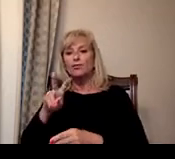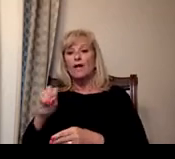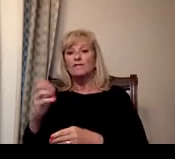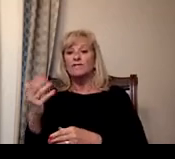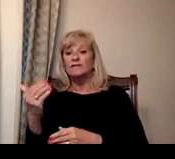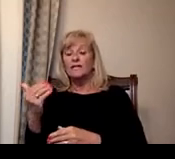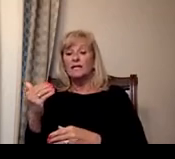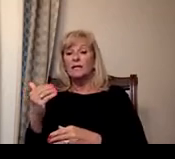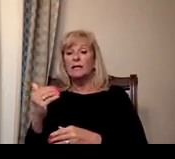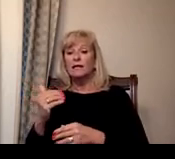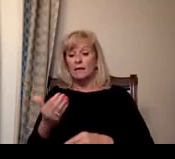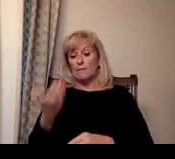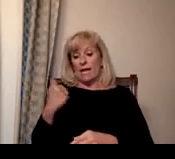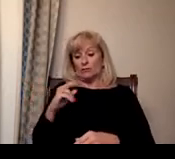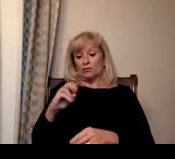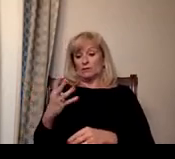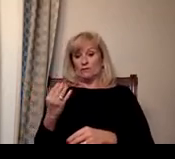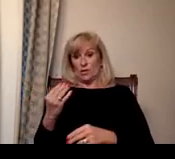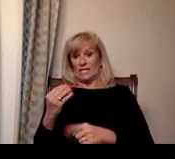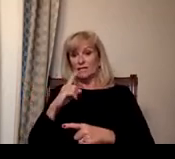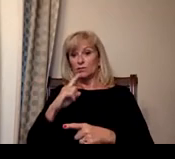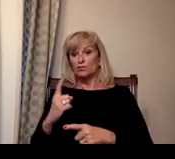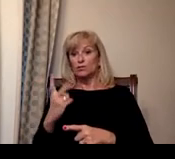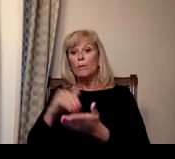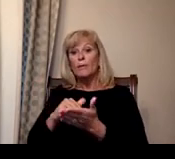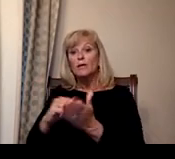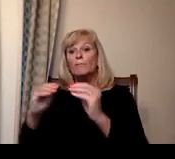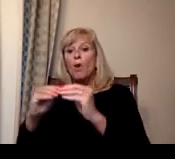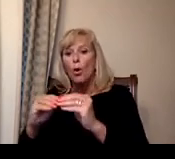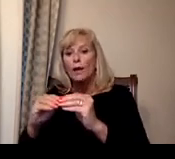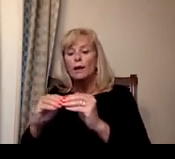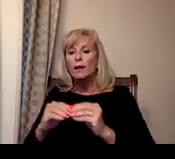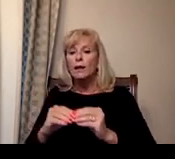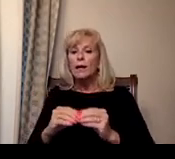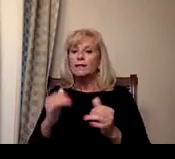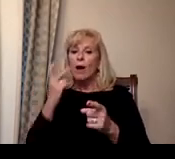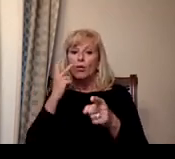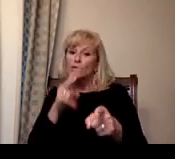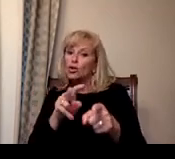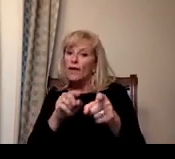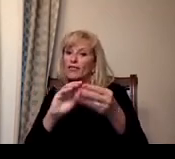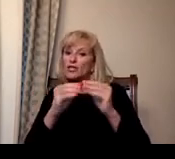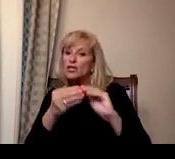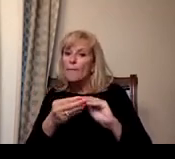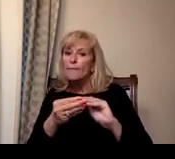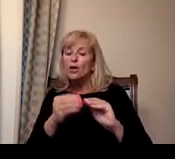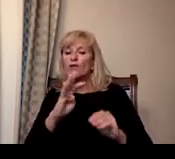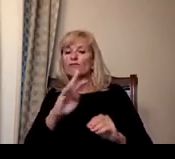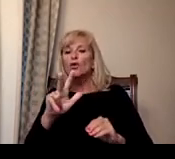million from 2014. And check out where that number could reach by 2020. The projections